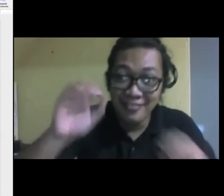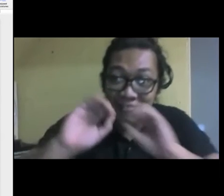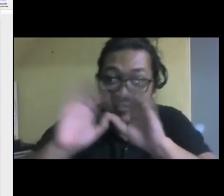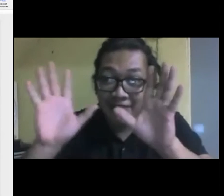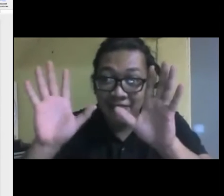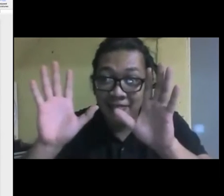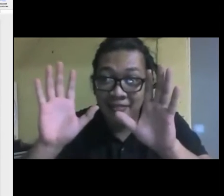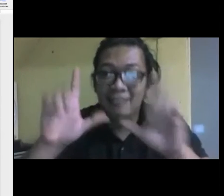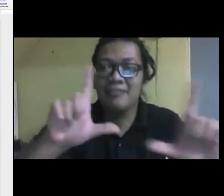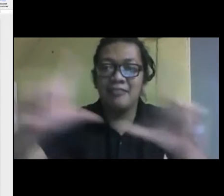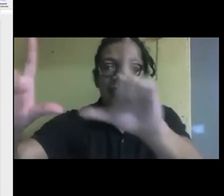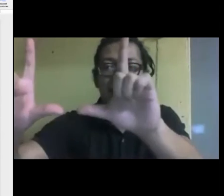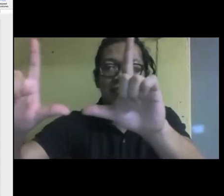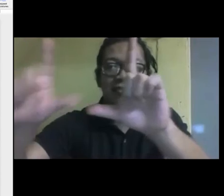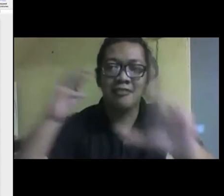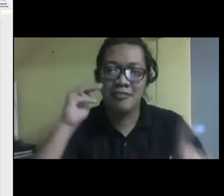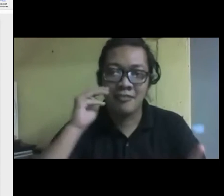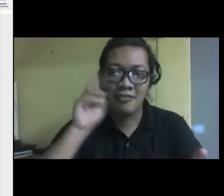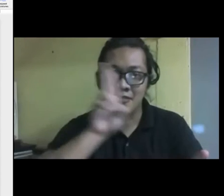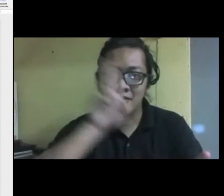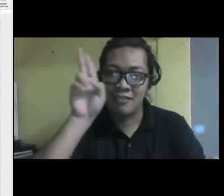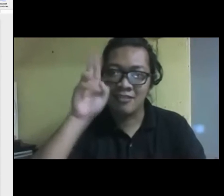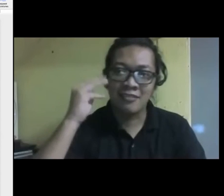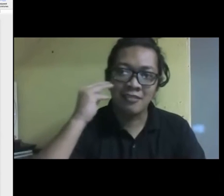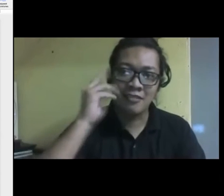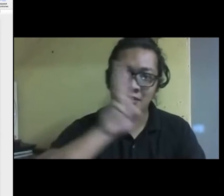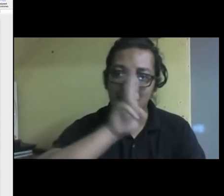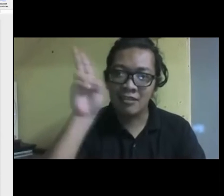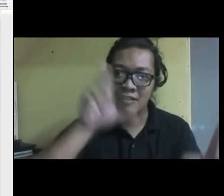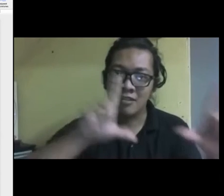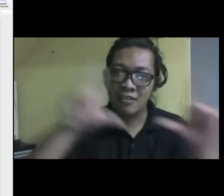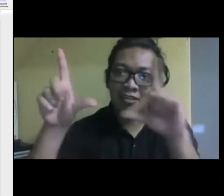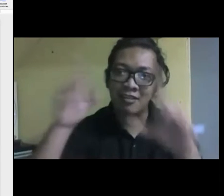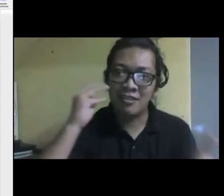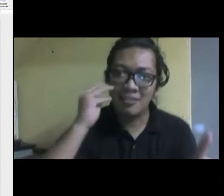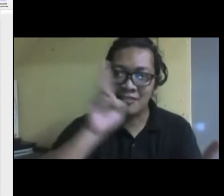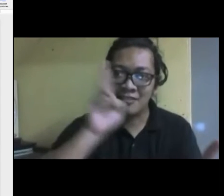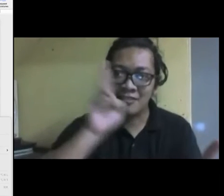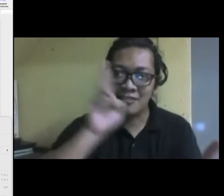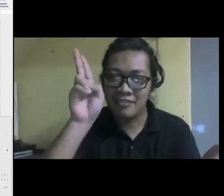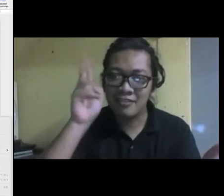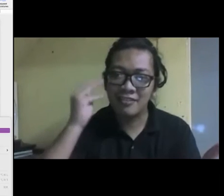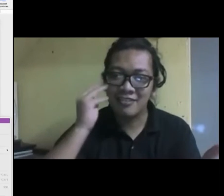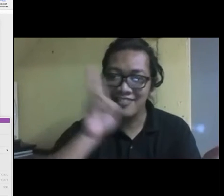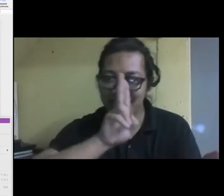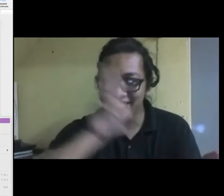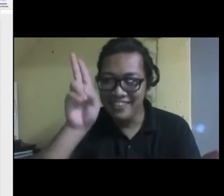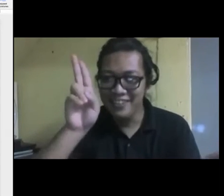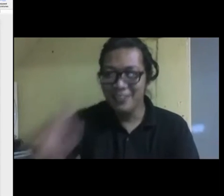on Is that clear? is enough. Okay. All right. Then you can take